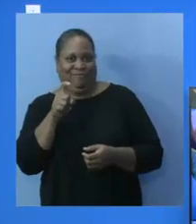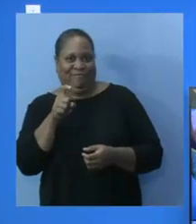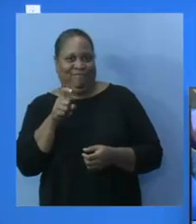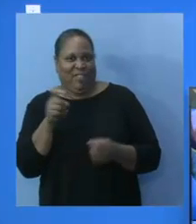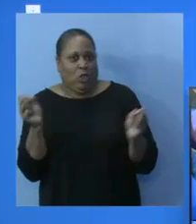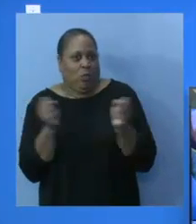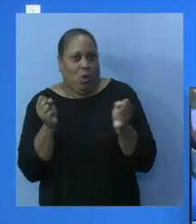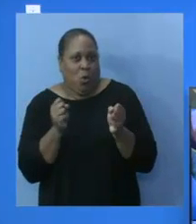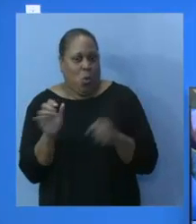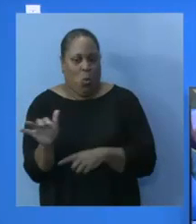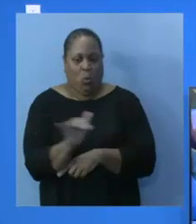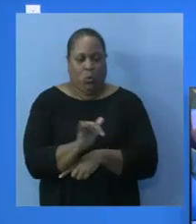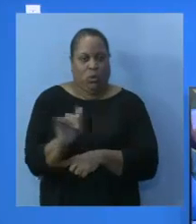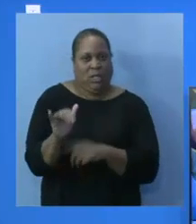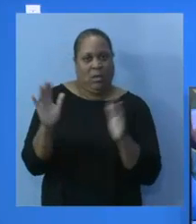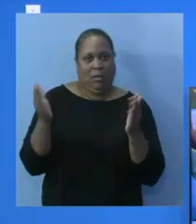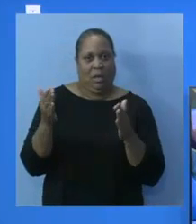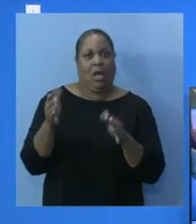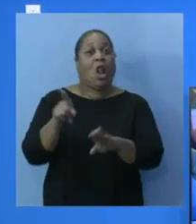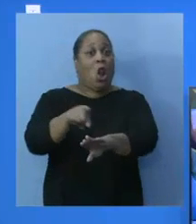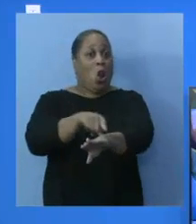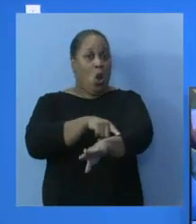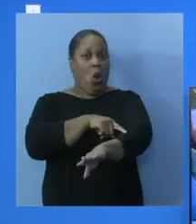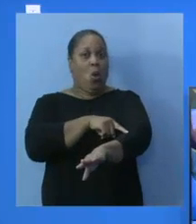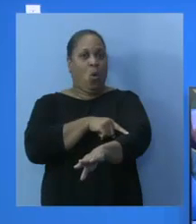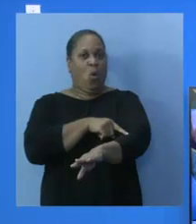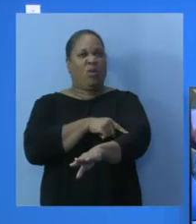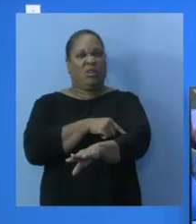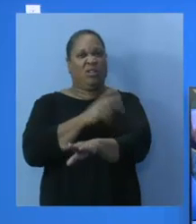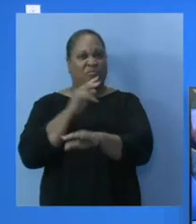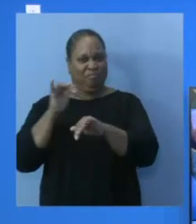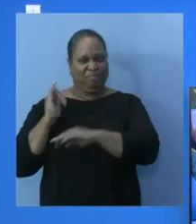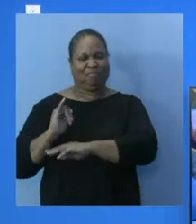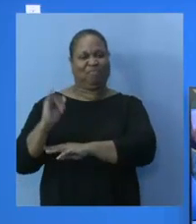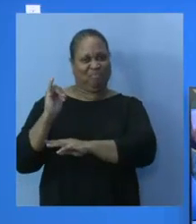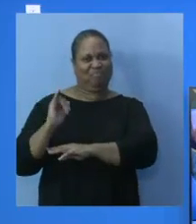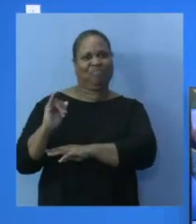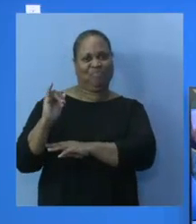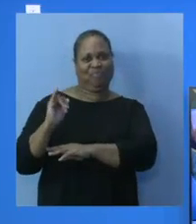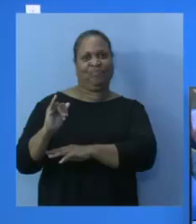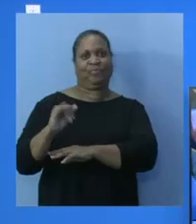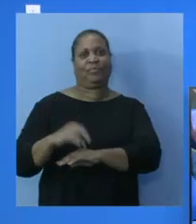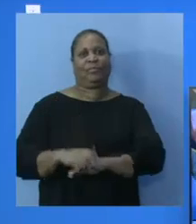refrigeration, as well as they have a longer shelf life.